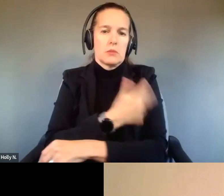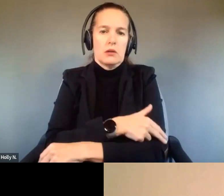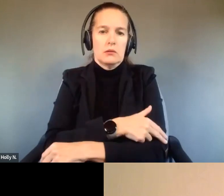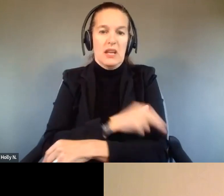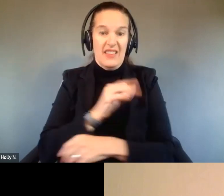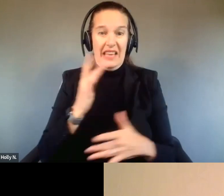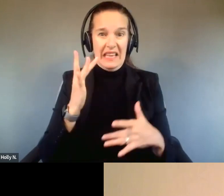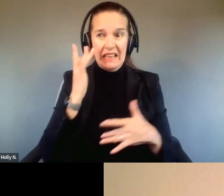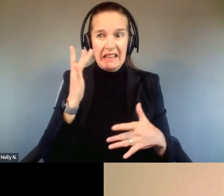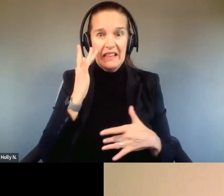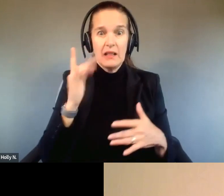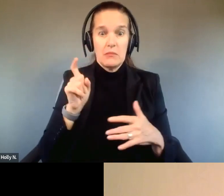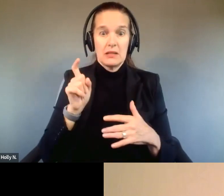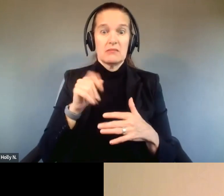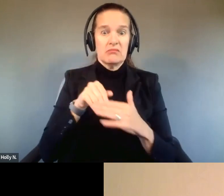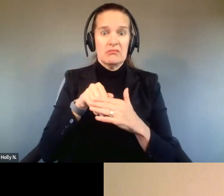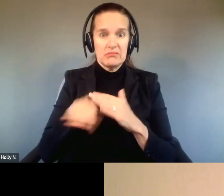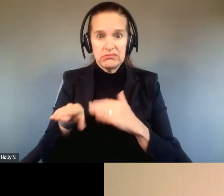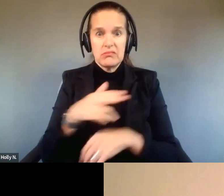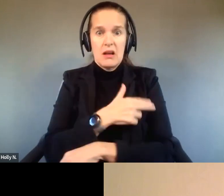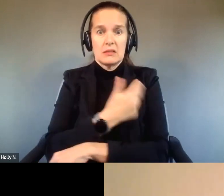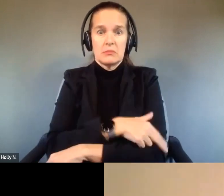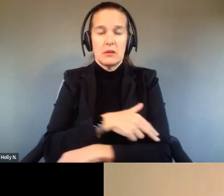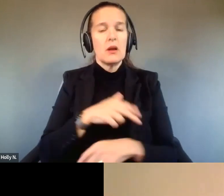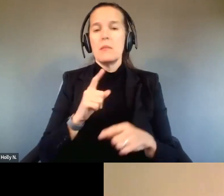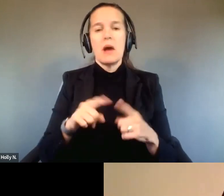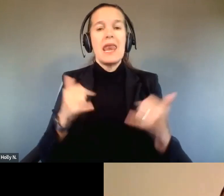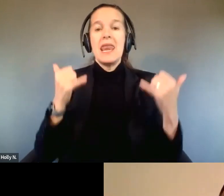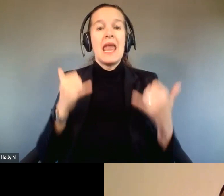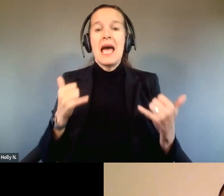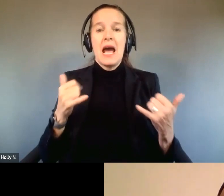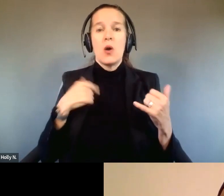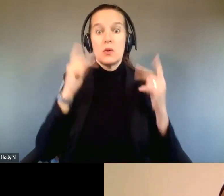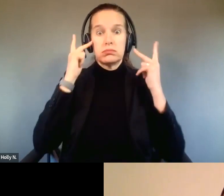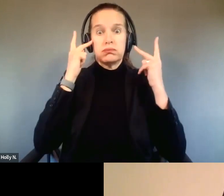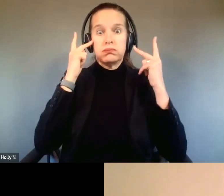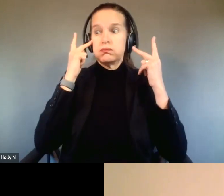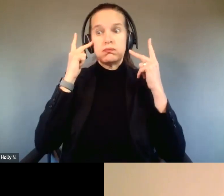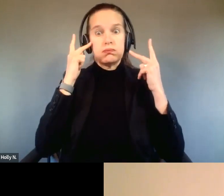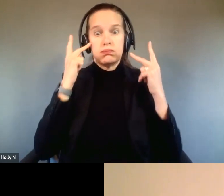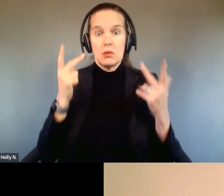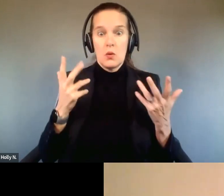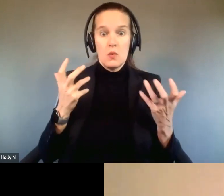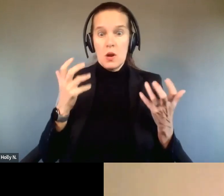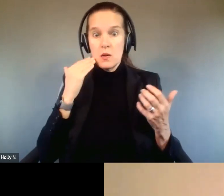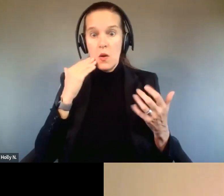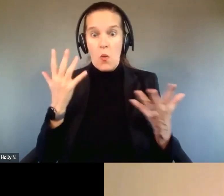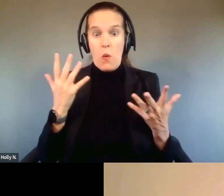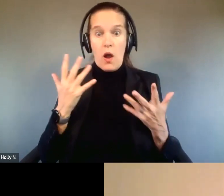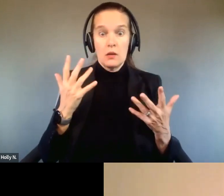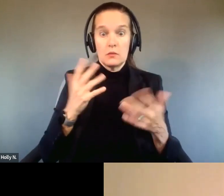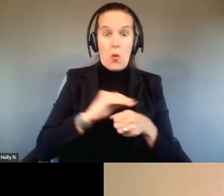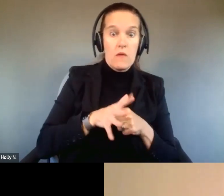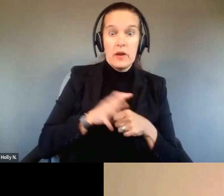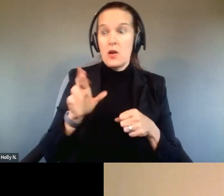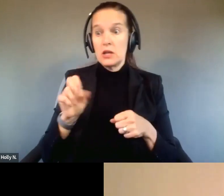to be admitted. And so now we all just really want to know, because we're wanting to know if it's COVID or is it RSV. People